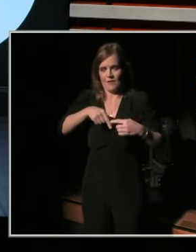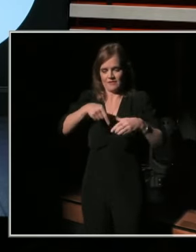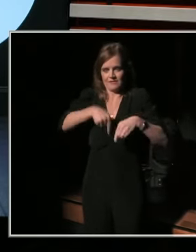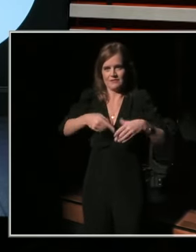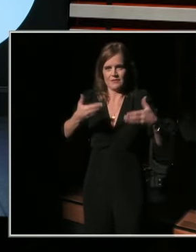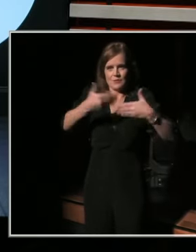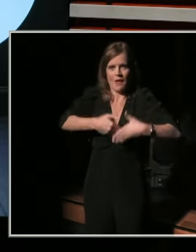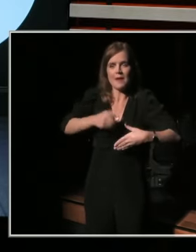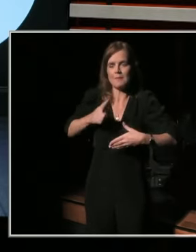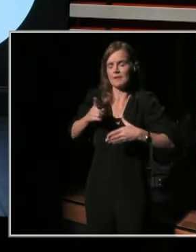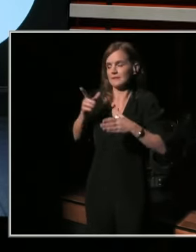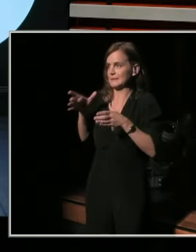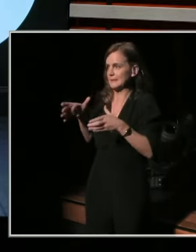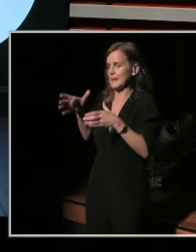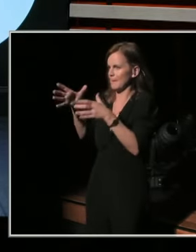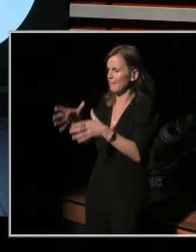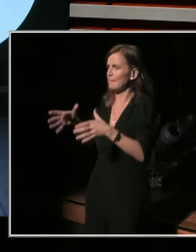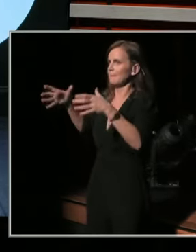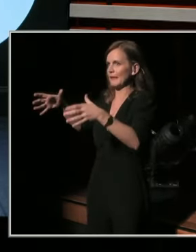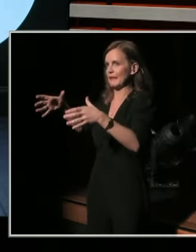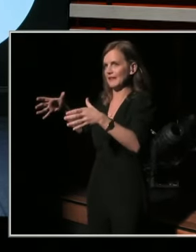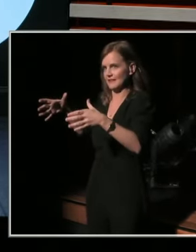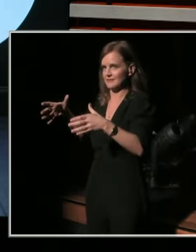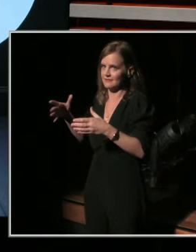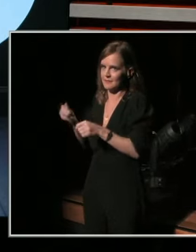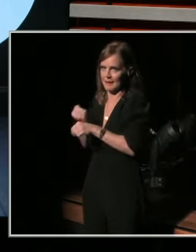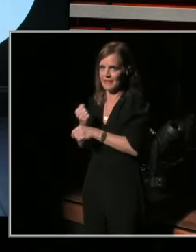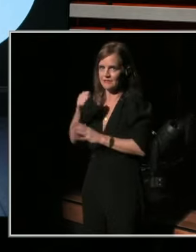that put together this documentary. And